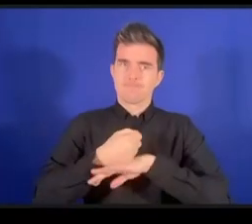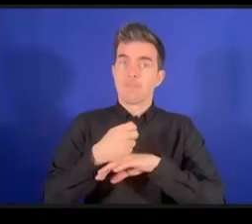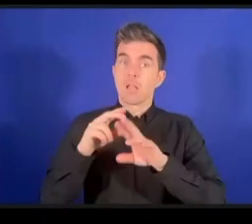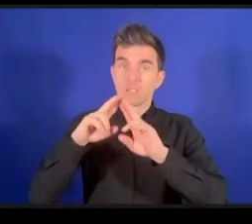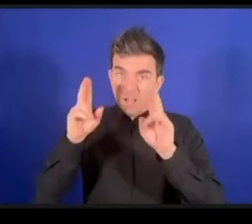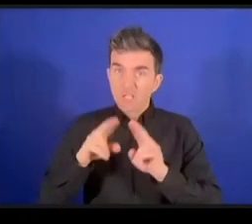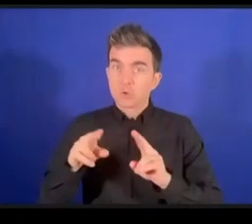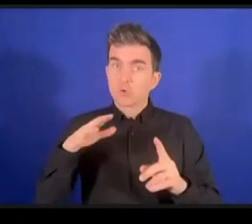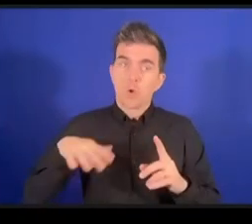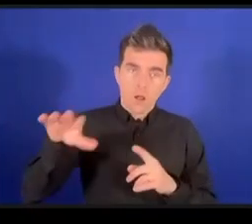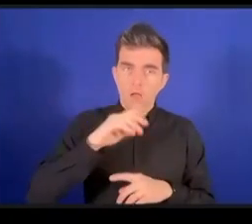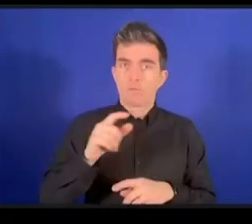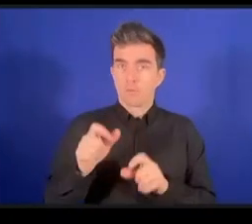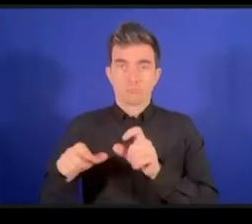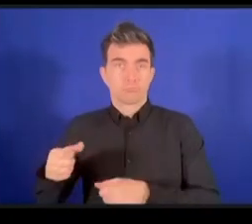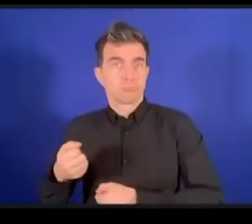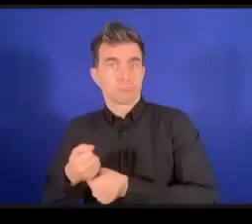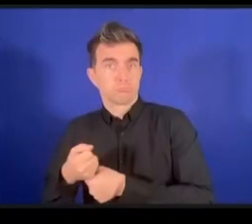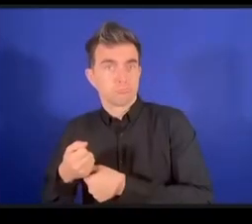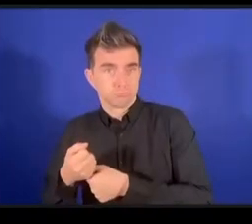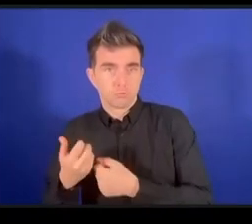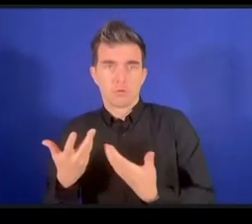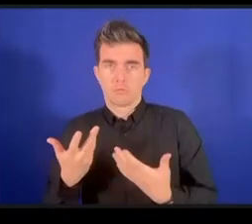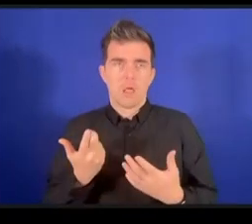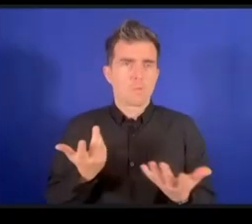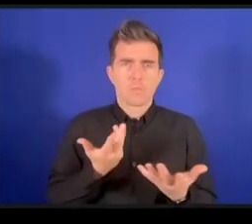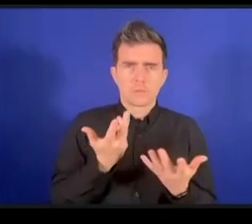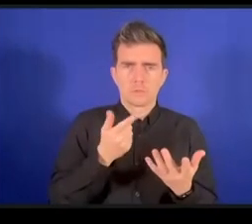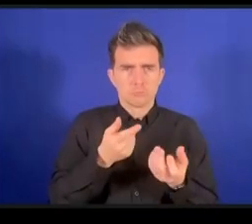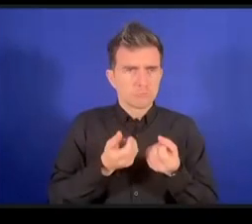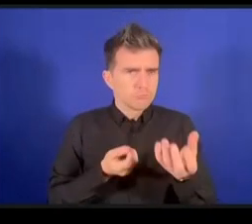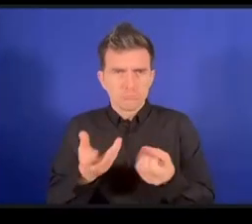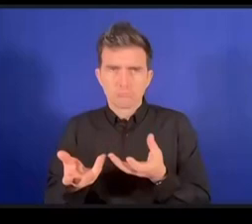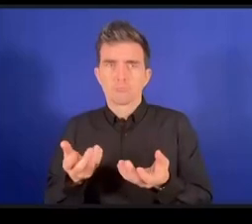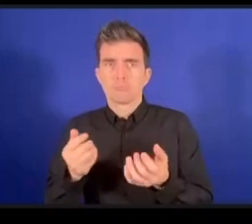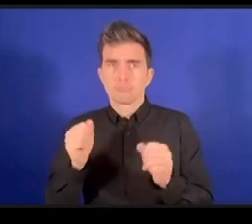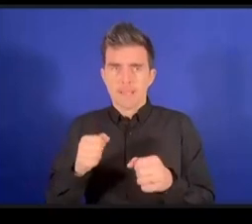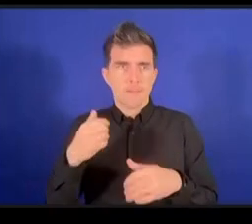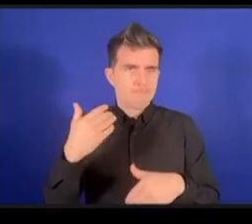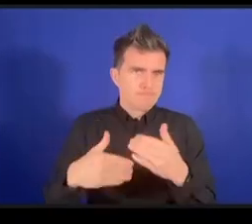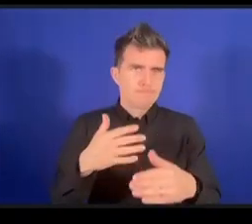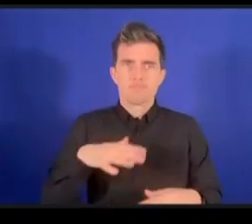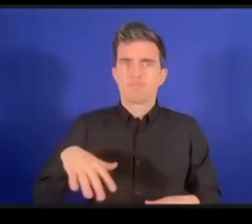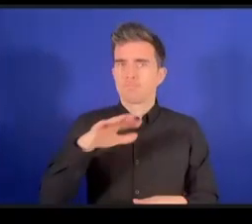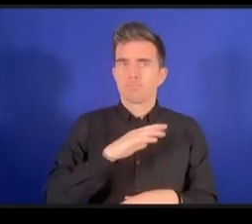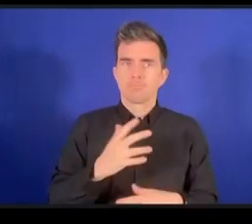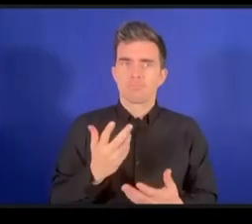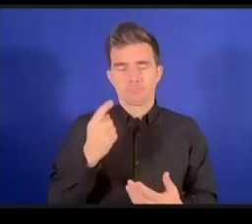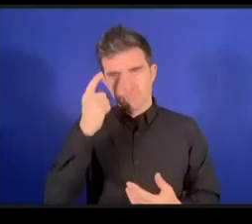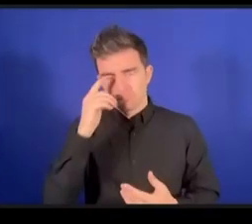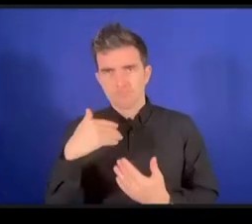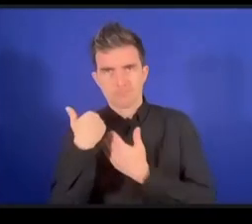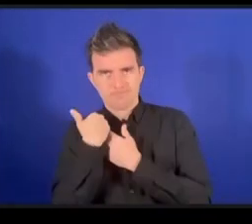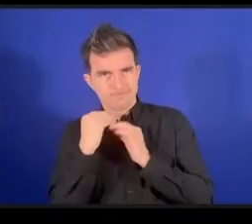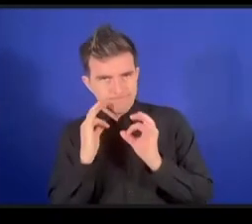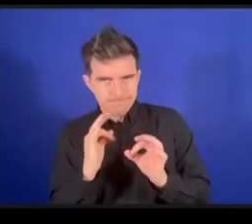Do we have one of the panelists who want to take this question? Well, the question is about